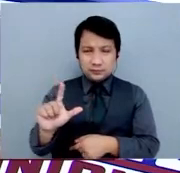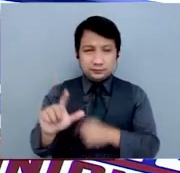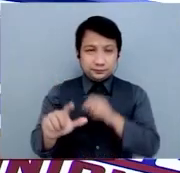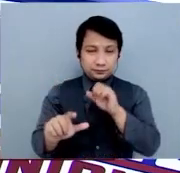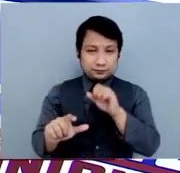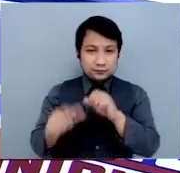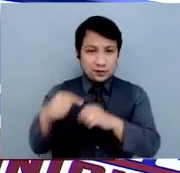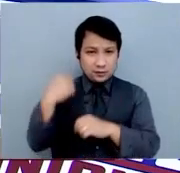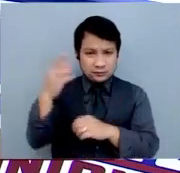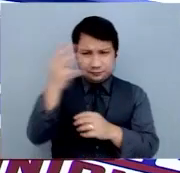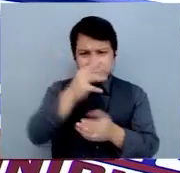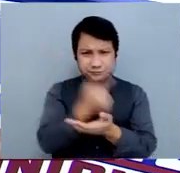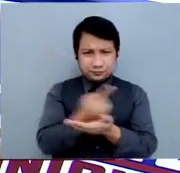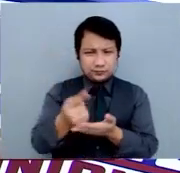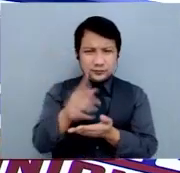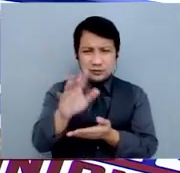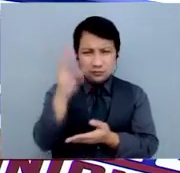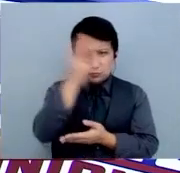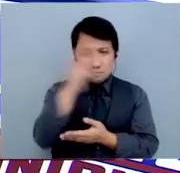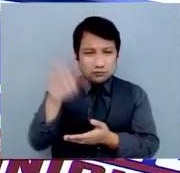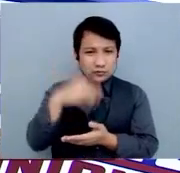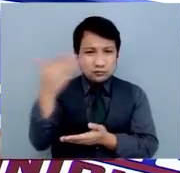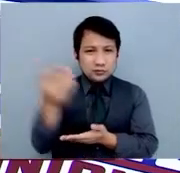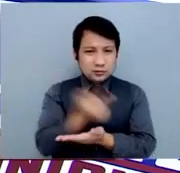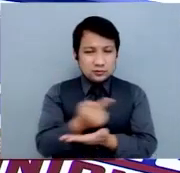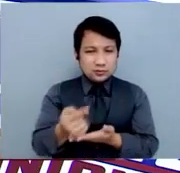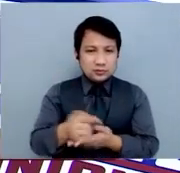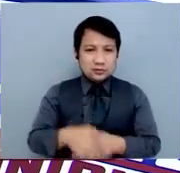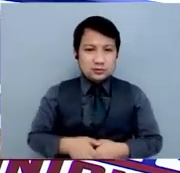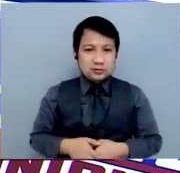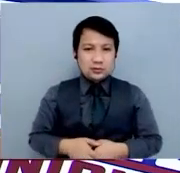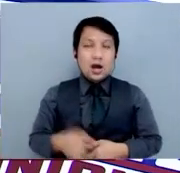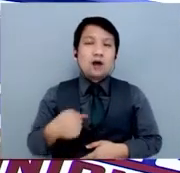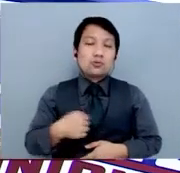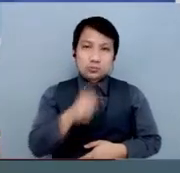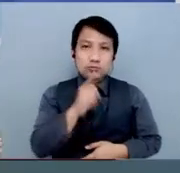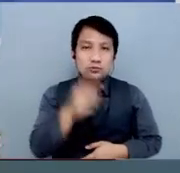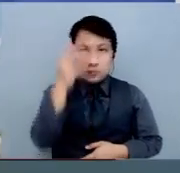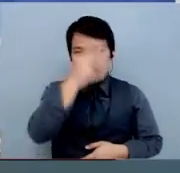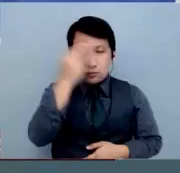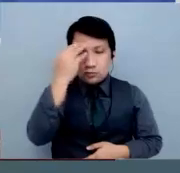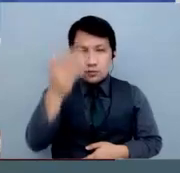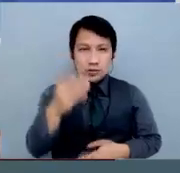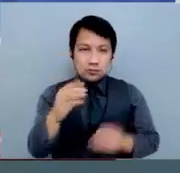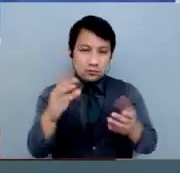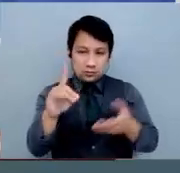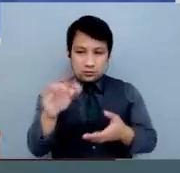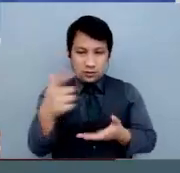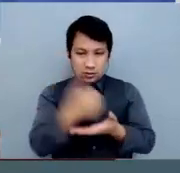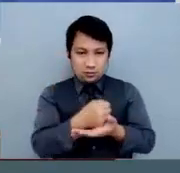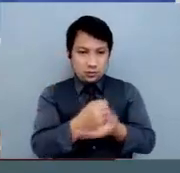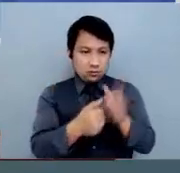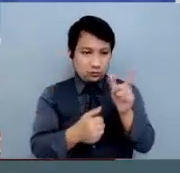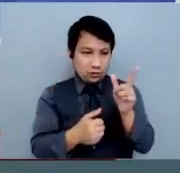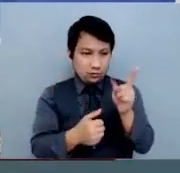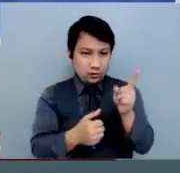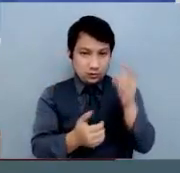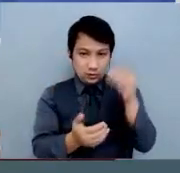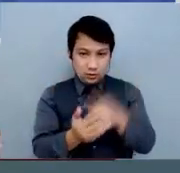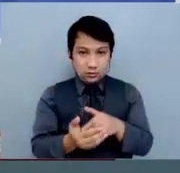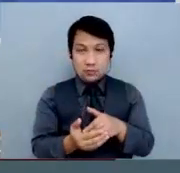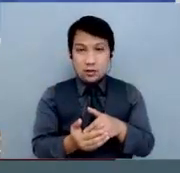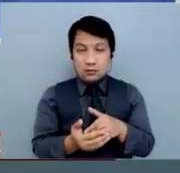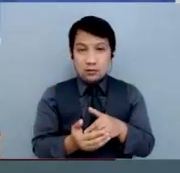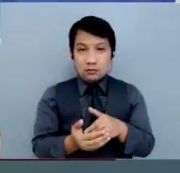week? And how worried are you about next week? I'm very worried now, because if you look at the data now of 21,000, this is just